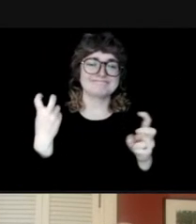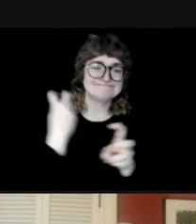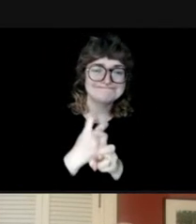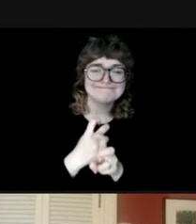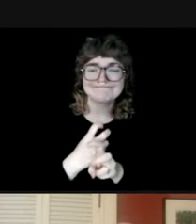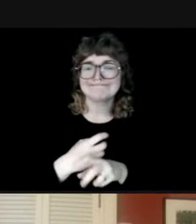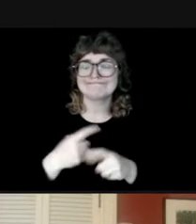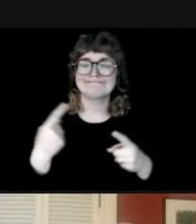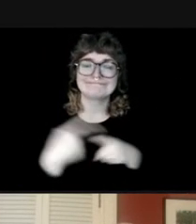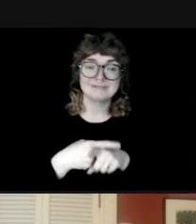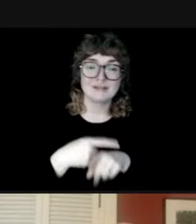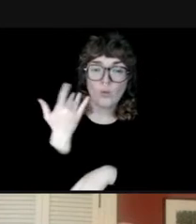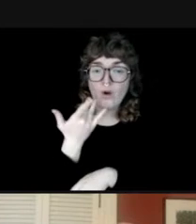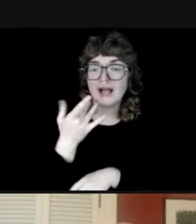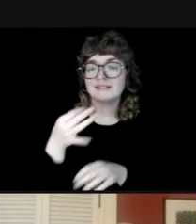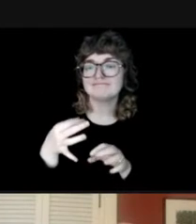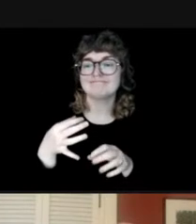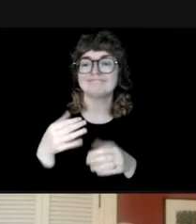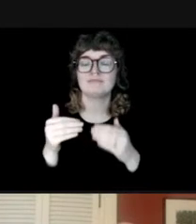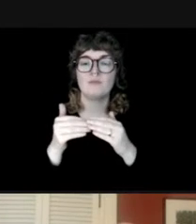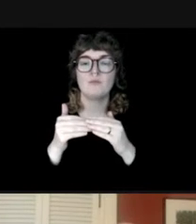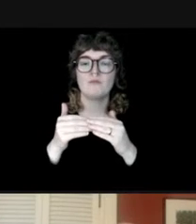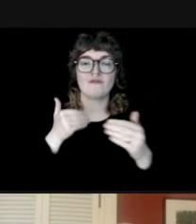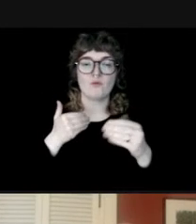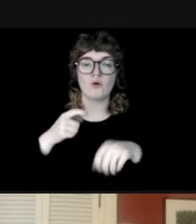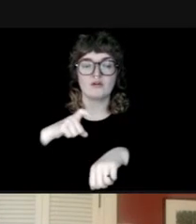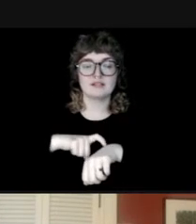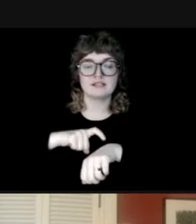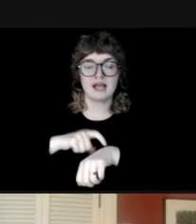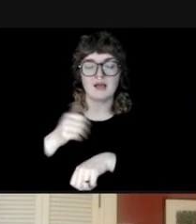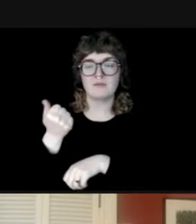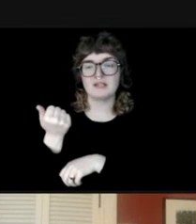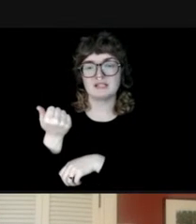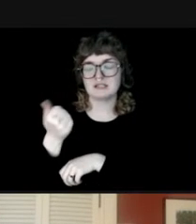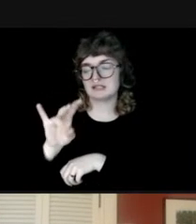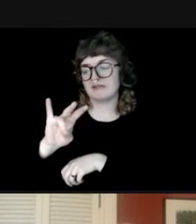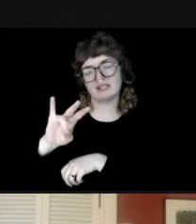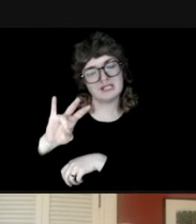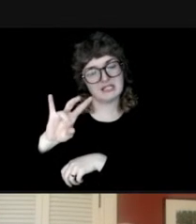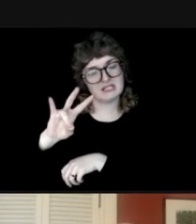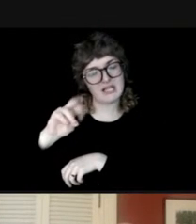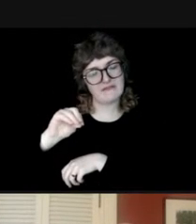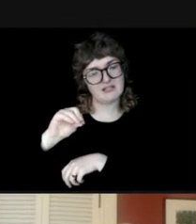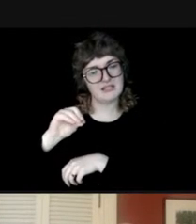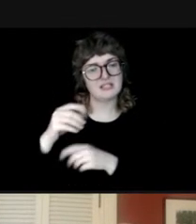see Virginia before West Virginia became a separate state during the Civil War.